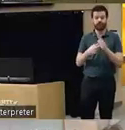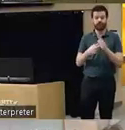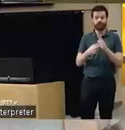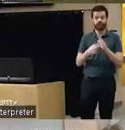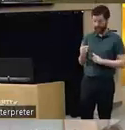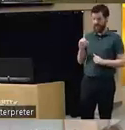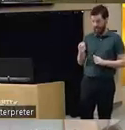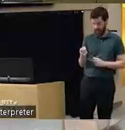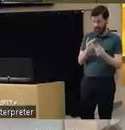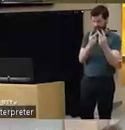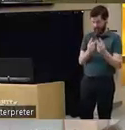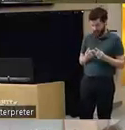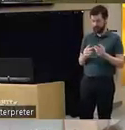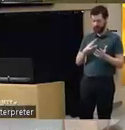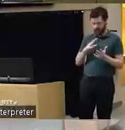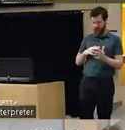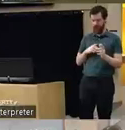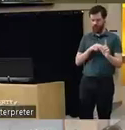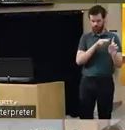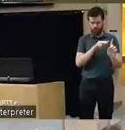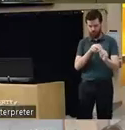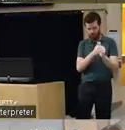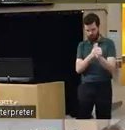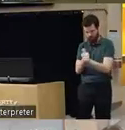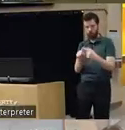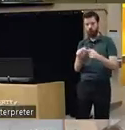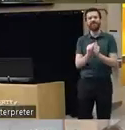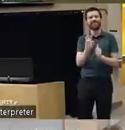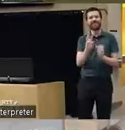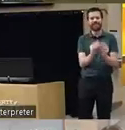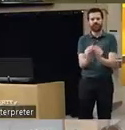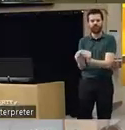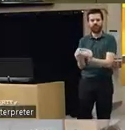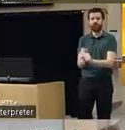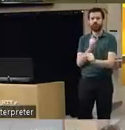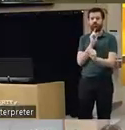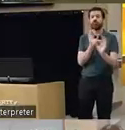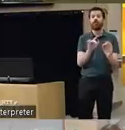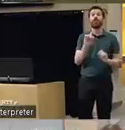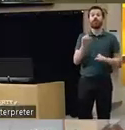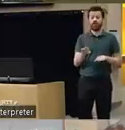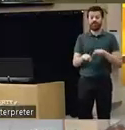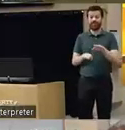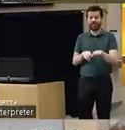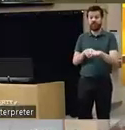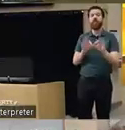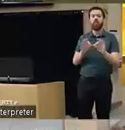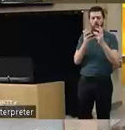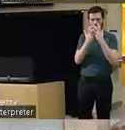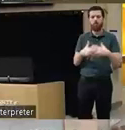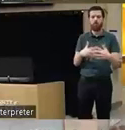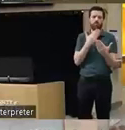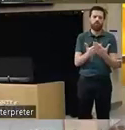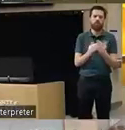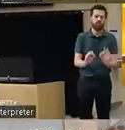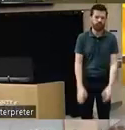diagnostic visit and then follow them up to six sessions over time to ensure that the first step in their treatment planning is going well.